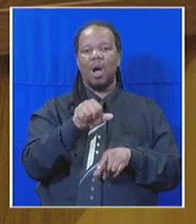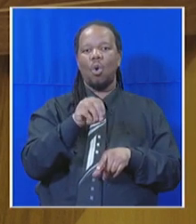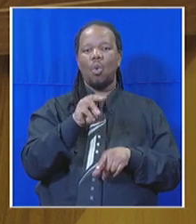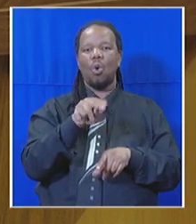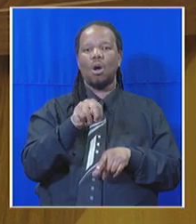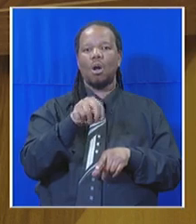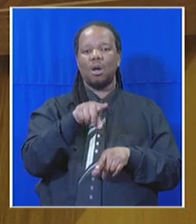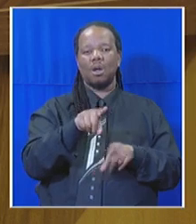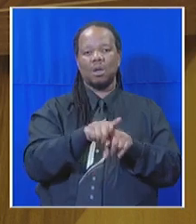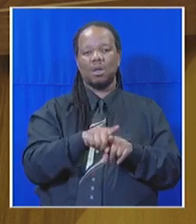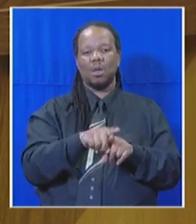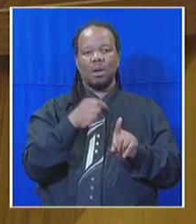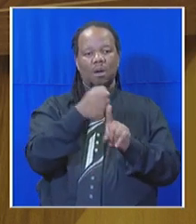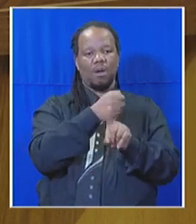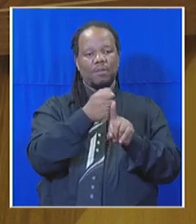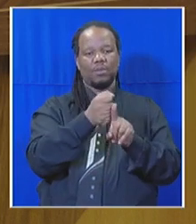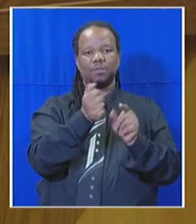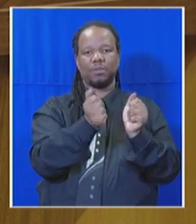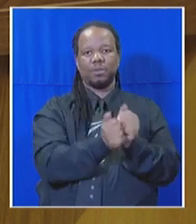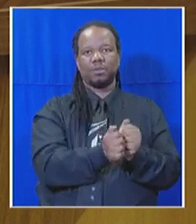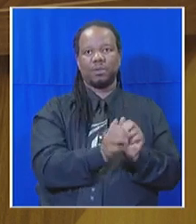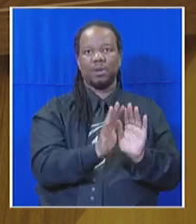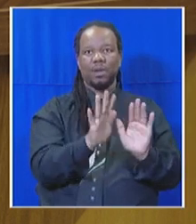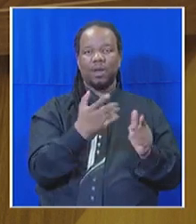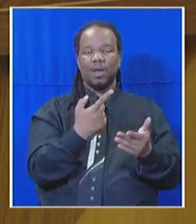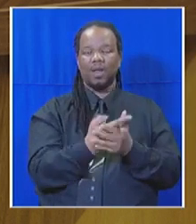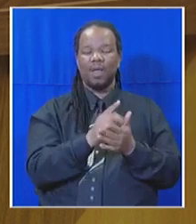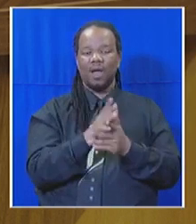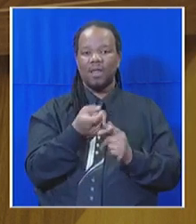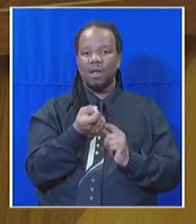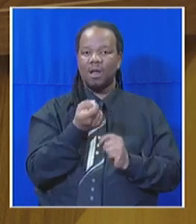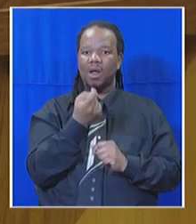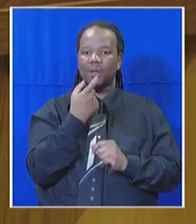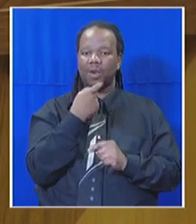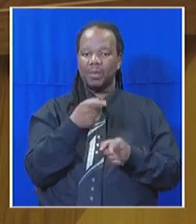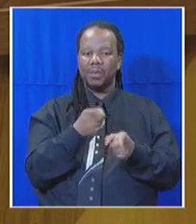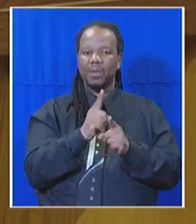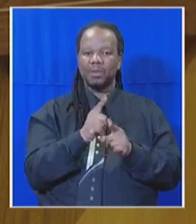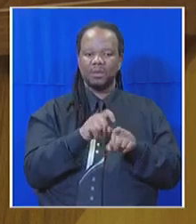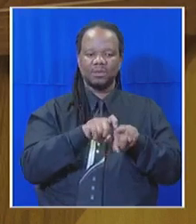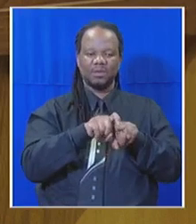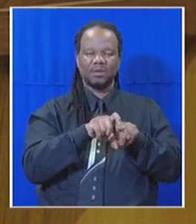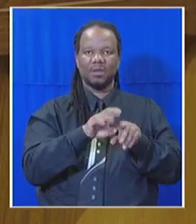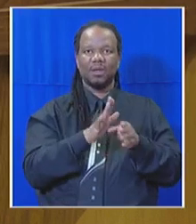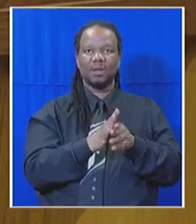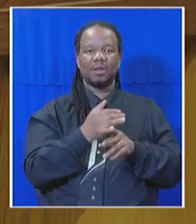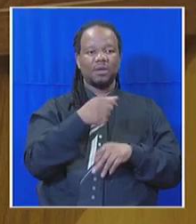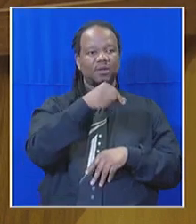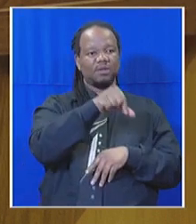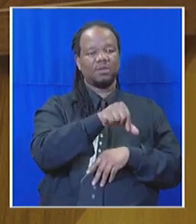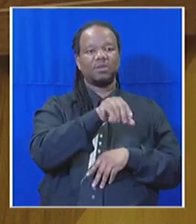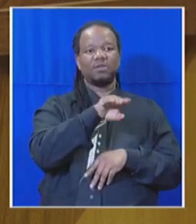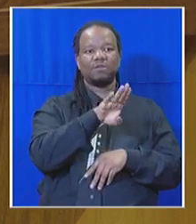as guinea pigs, testing some dangerous drugs on helpless prisoners. The G4S